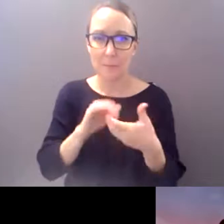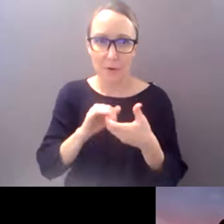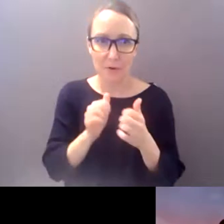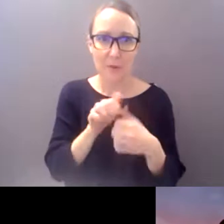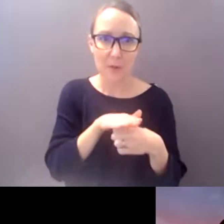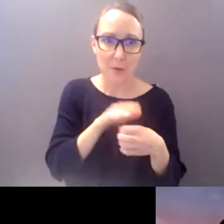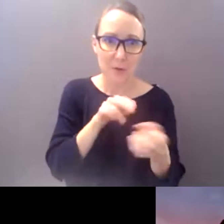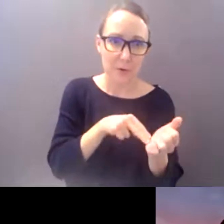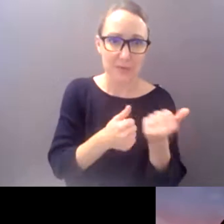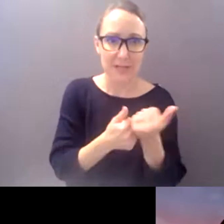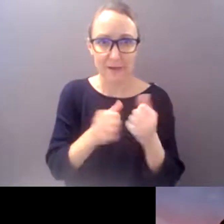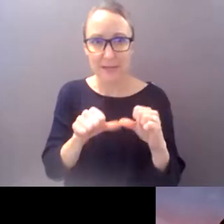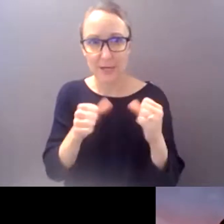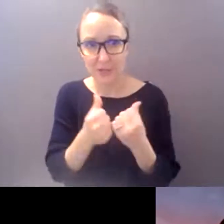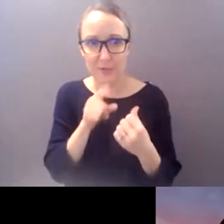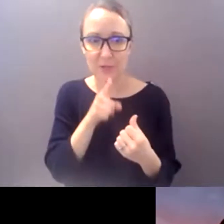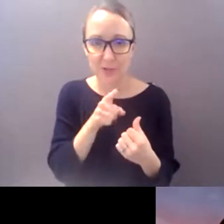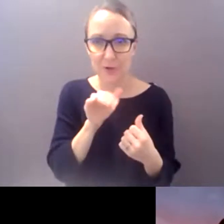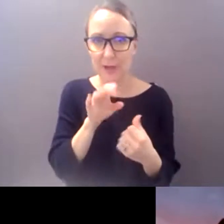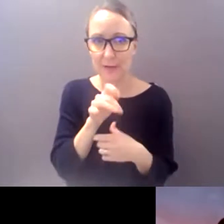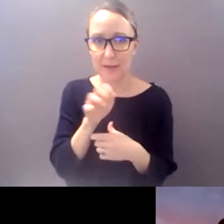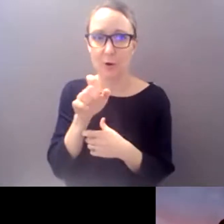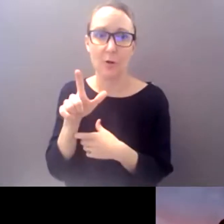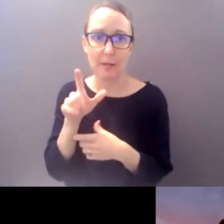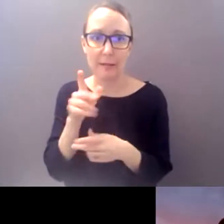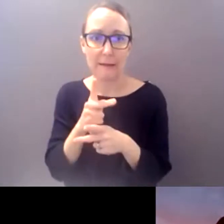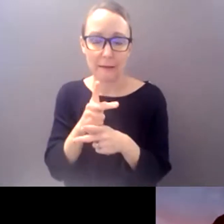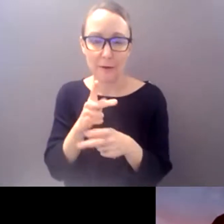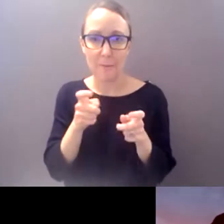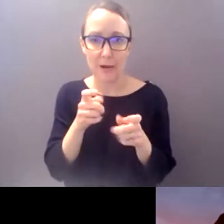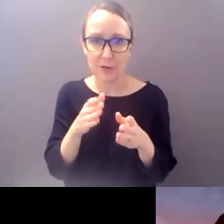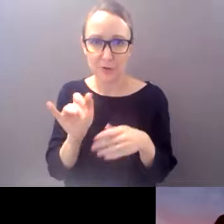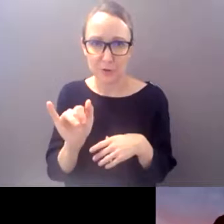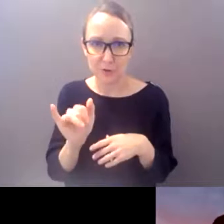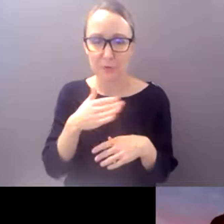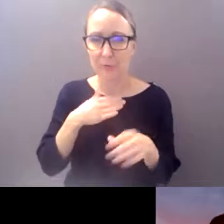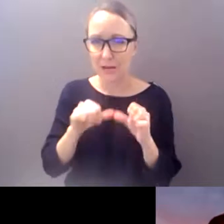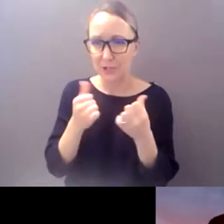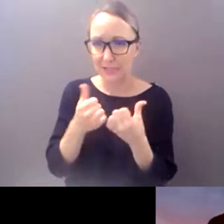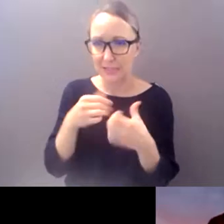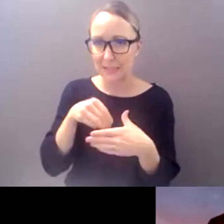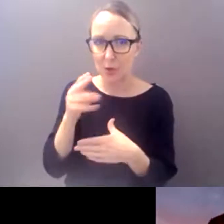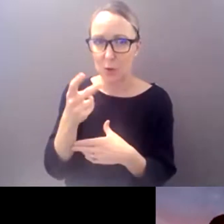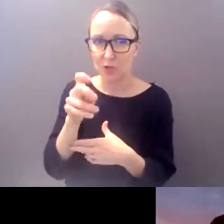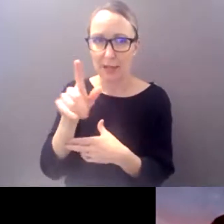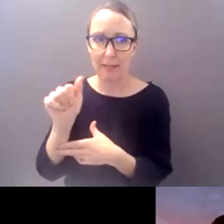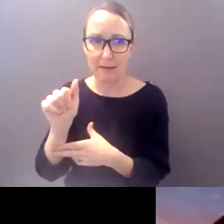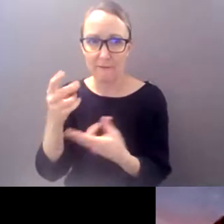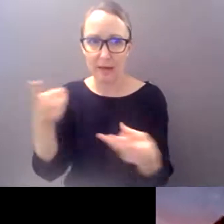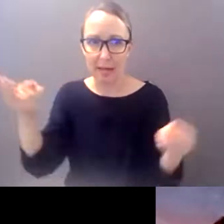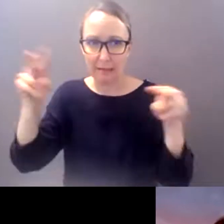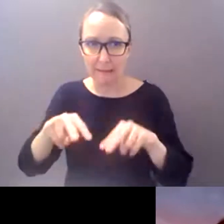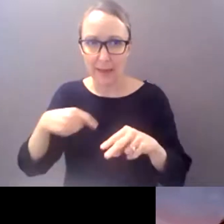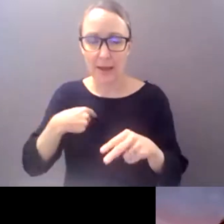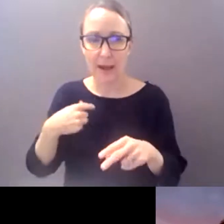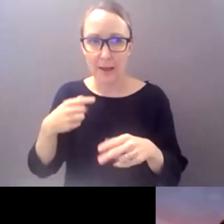assure experienced and clinical care managers are used. My agency is in Coachella Valley, and I am looking forward to collaborating in this